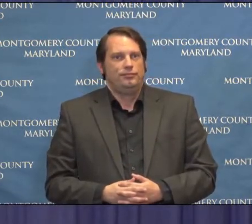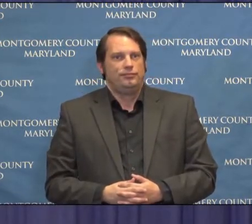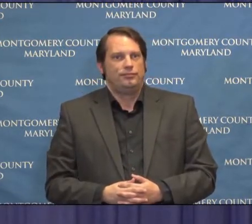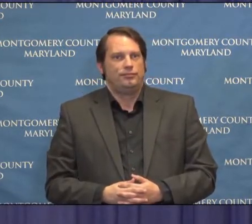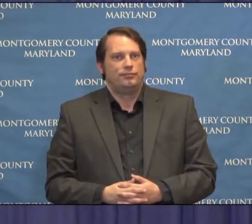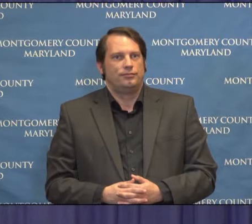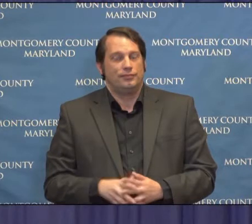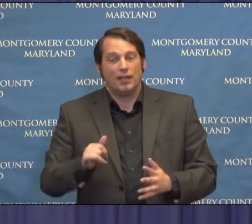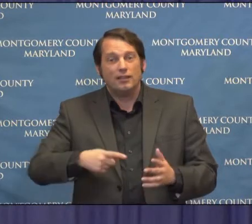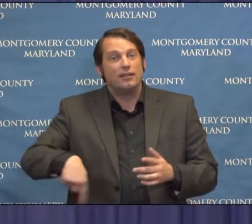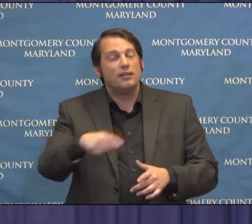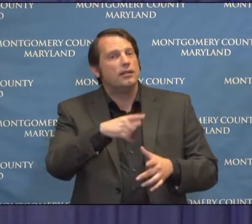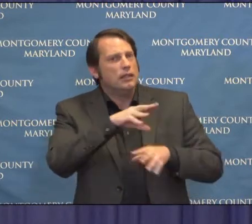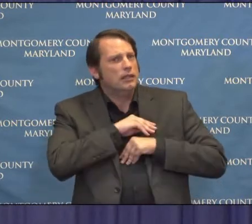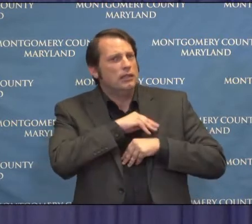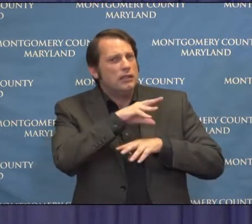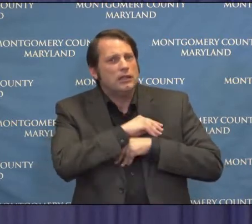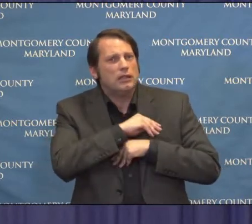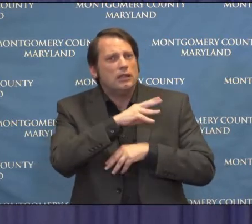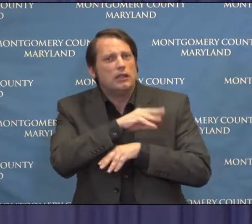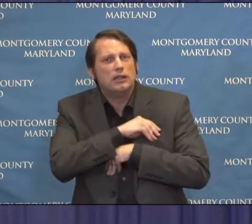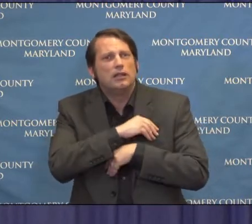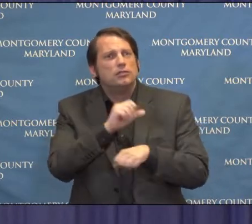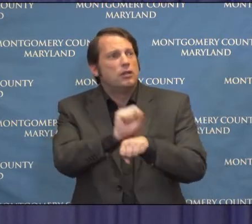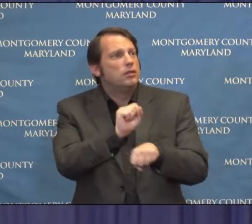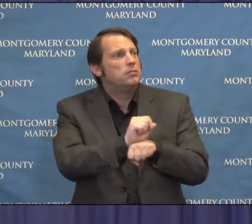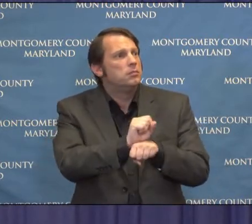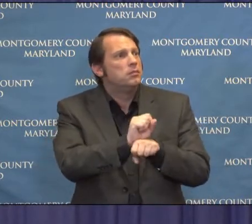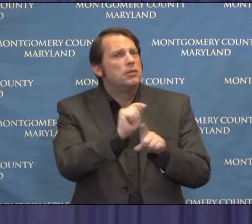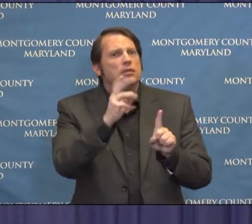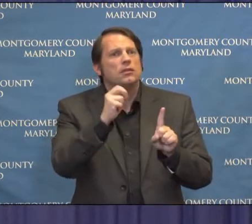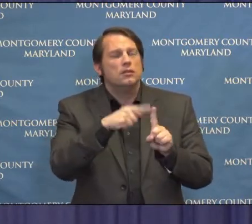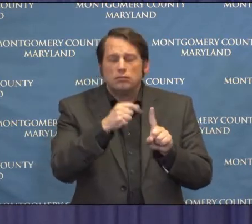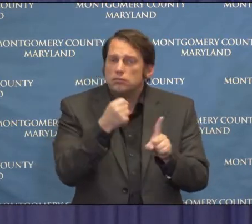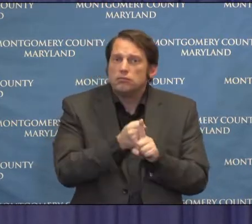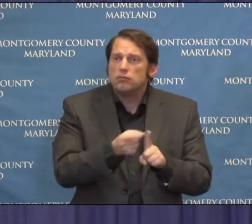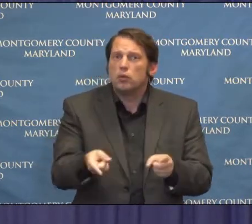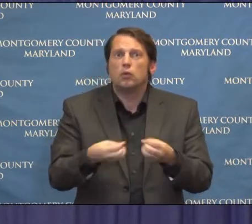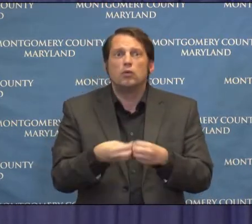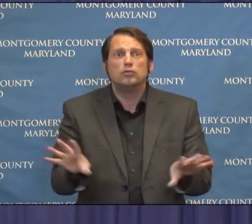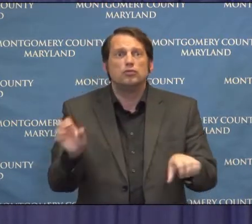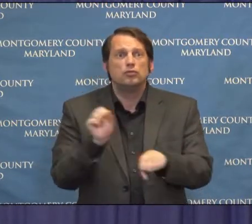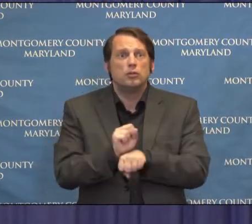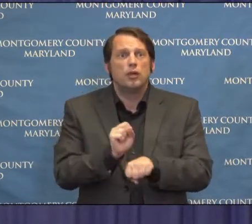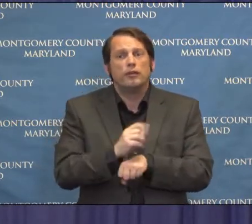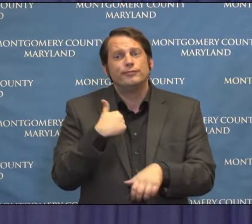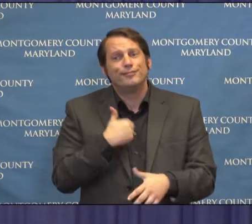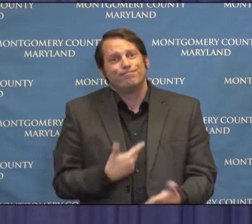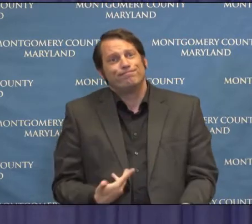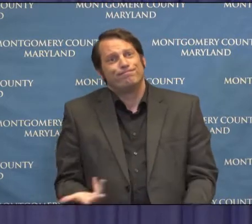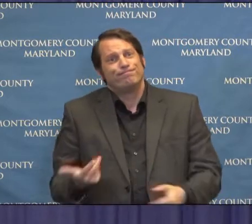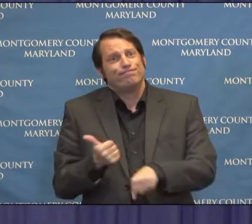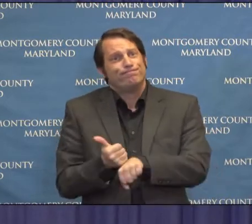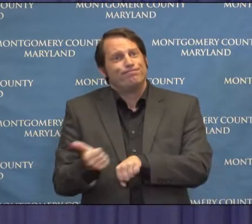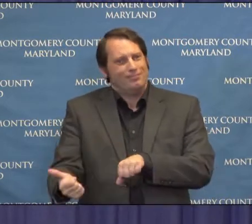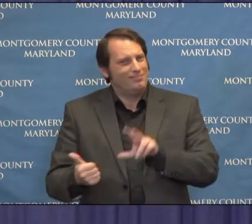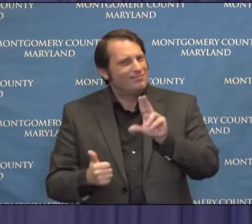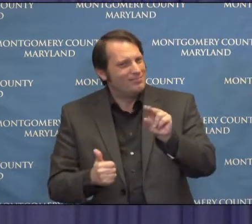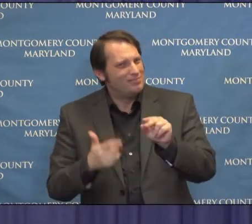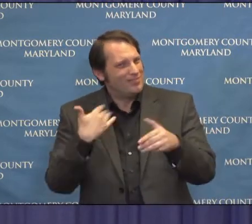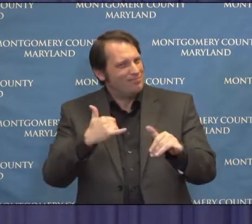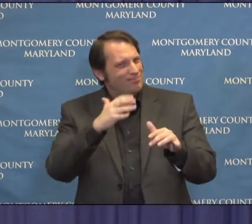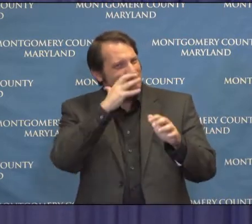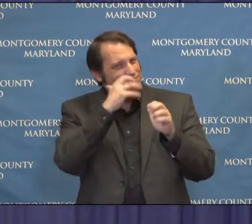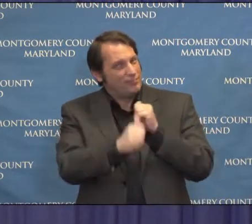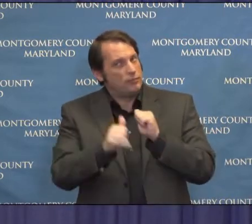you're out of luck, I think is a little bit cruel. And we think the federal government ought to be willing to step up and treat them like they treat everybody